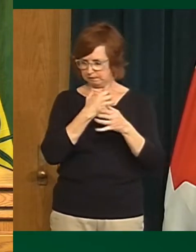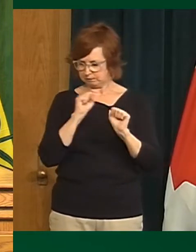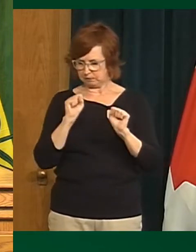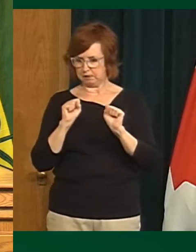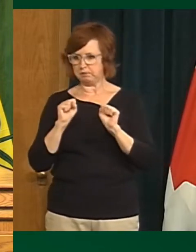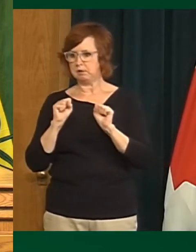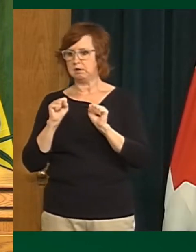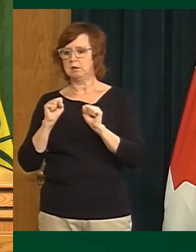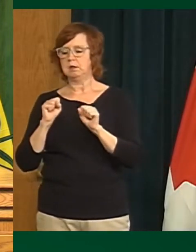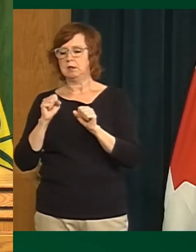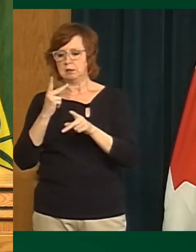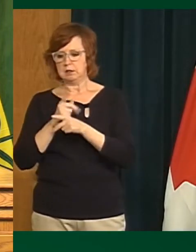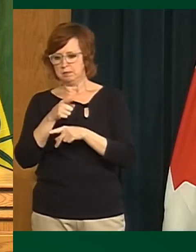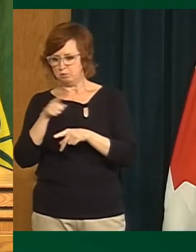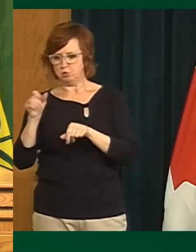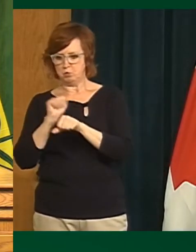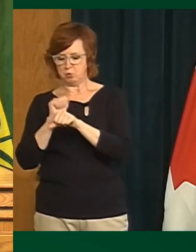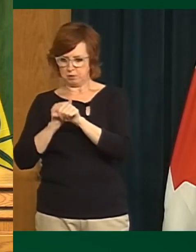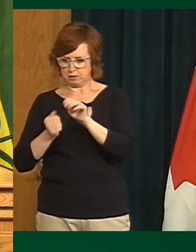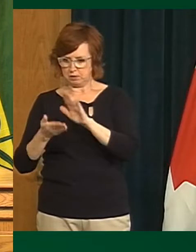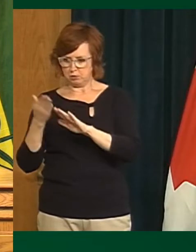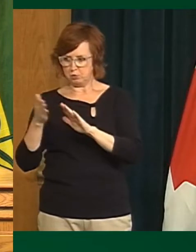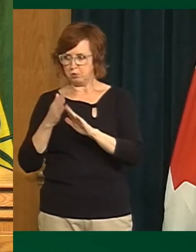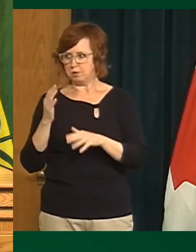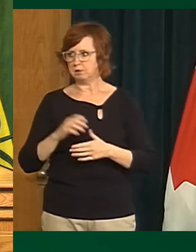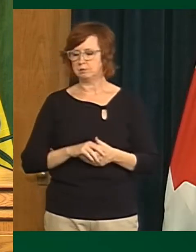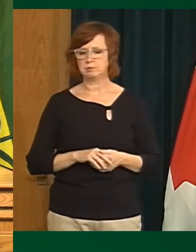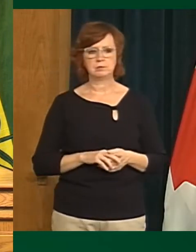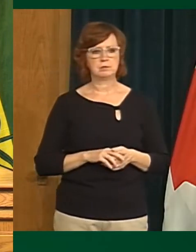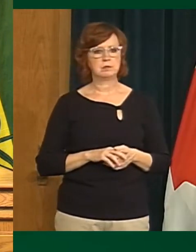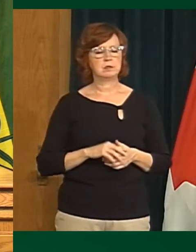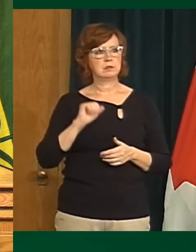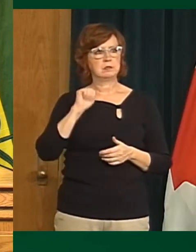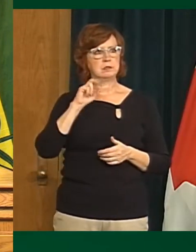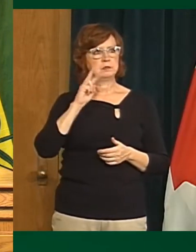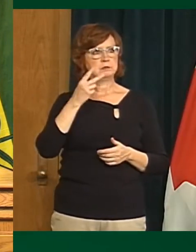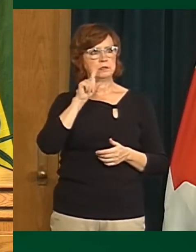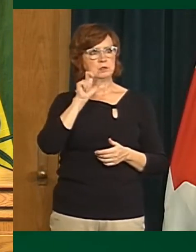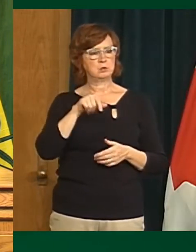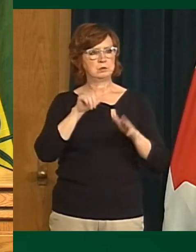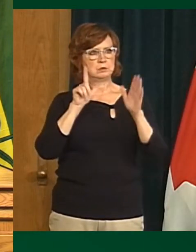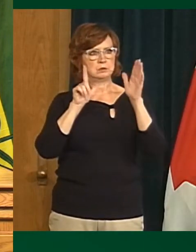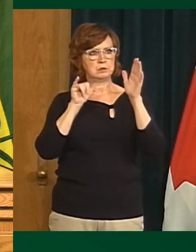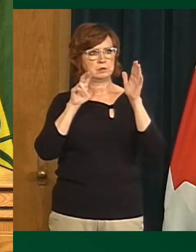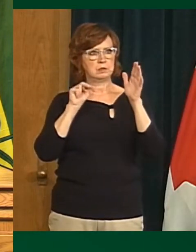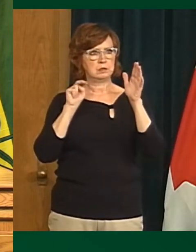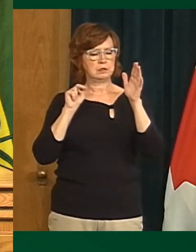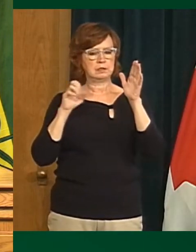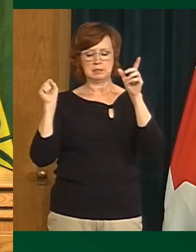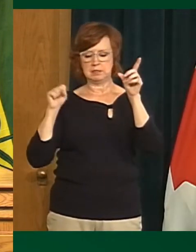service. Do you have a follow-up question, Lynn? Yeah.